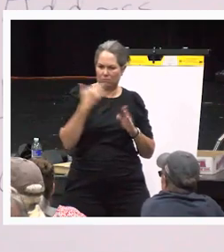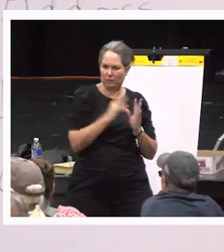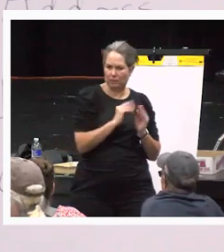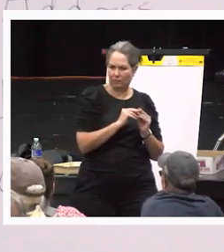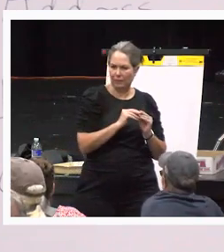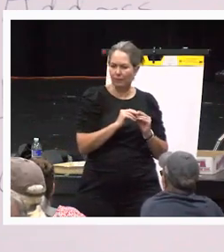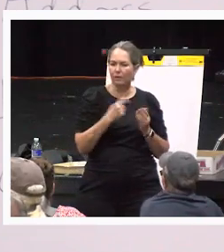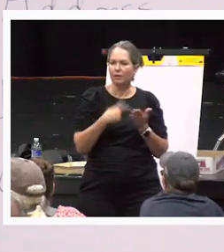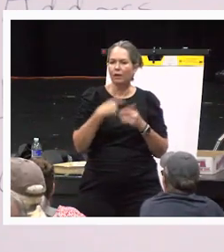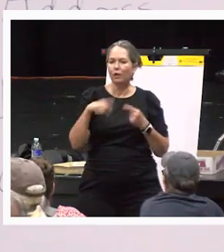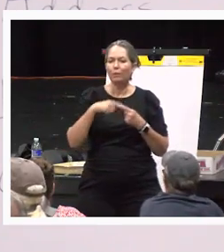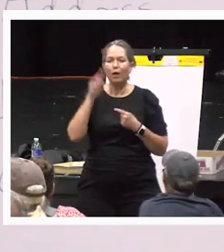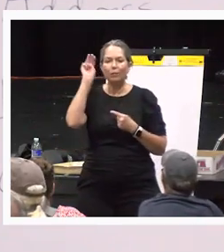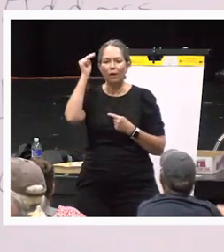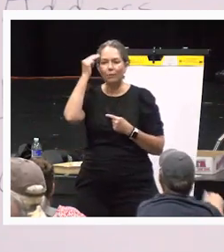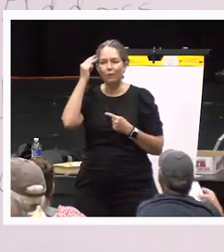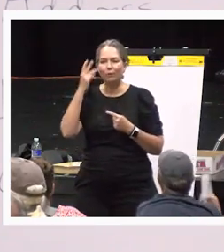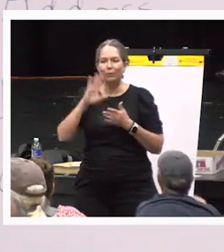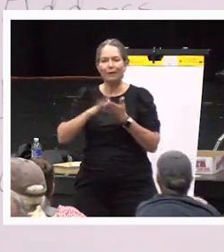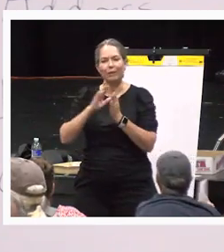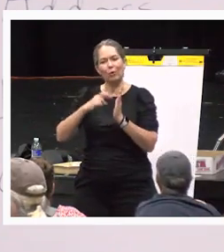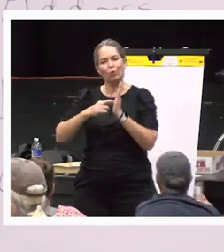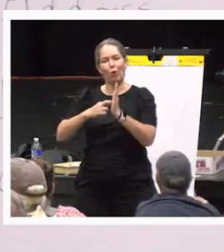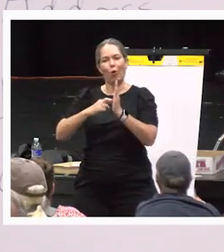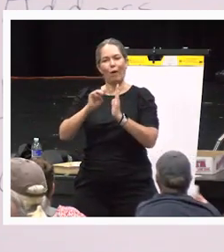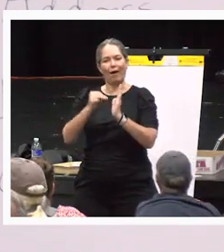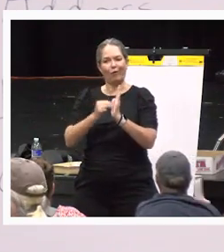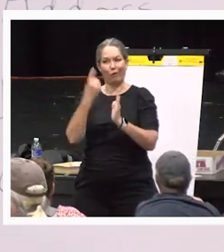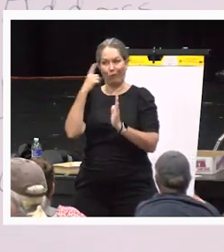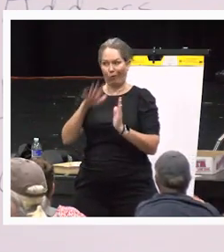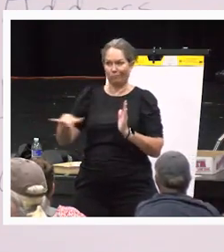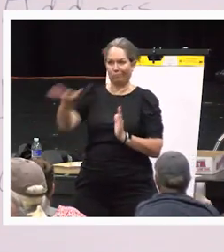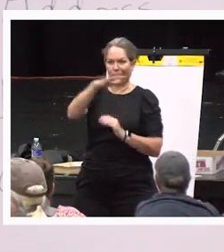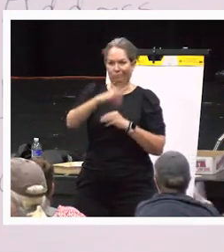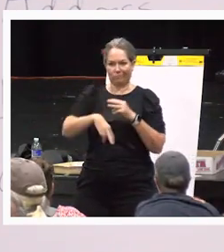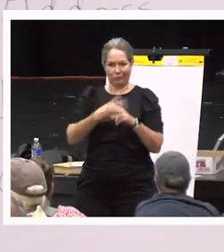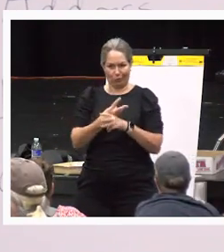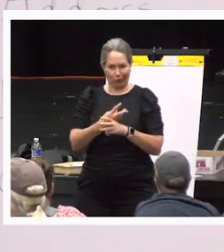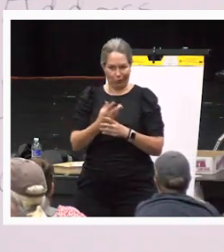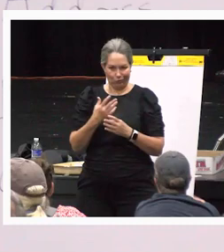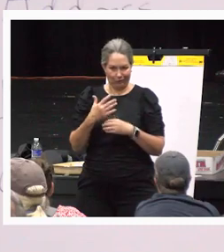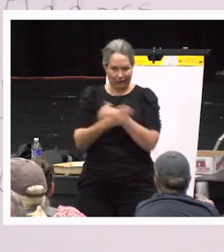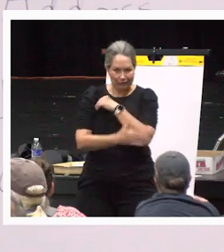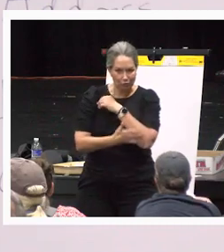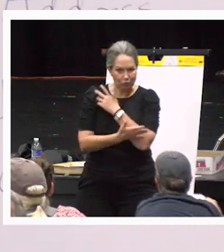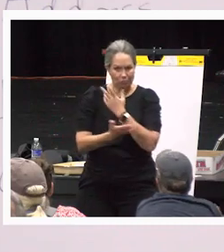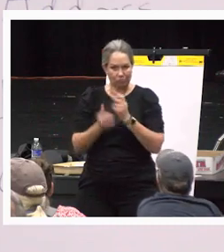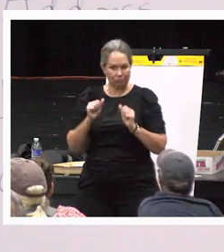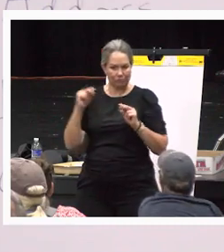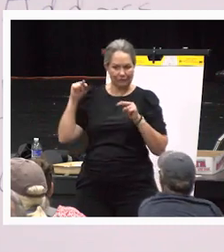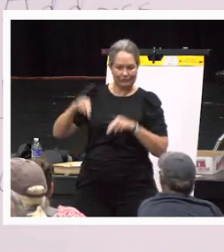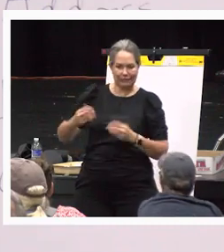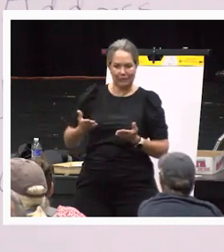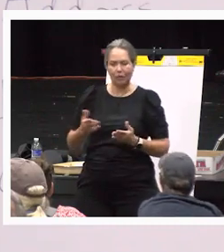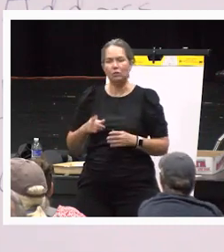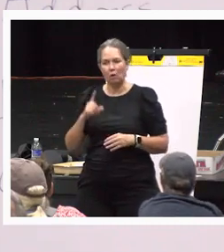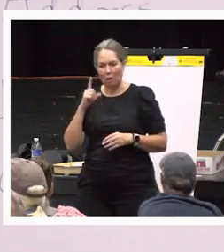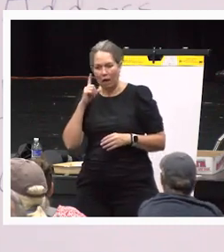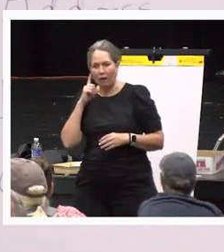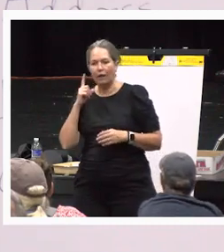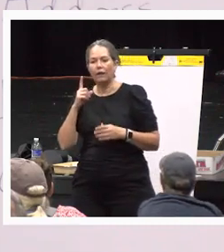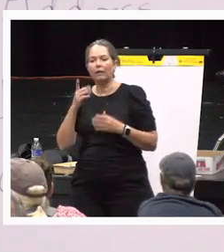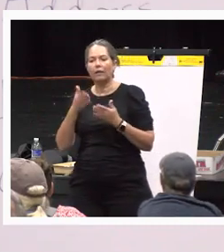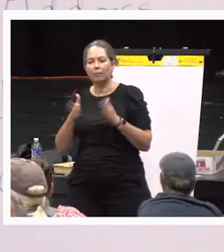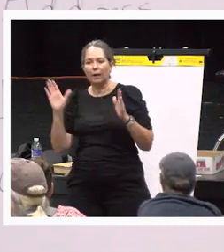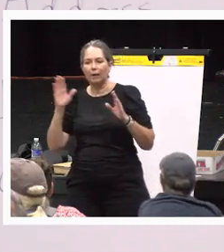Montpelier being used as a role model for the rest of the country or possibly the rest of the world. And I think that public